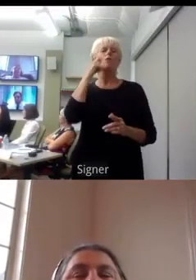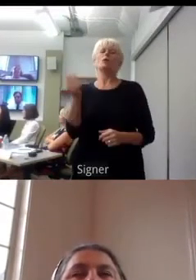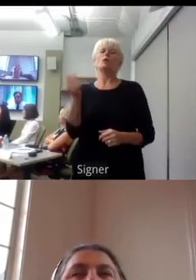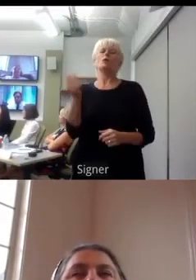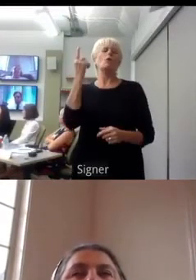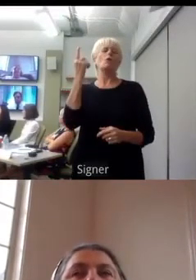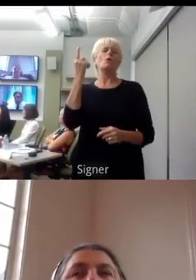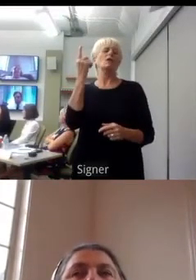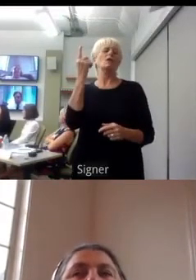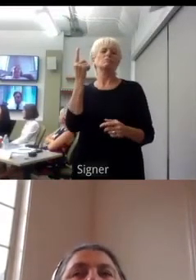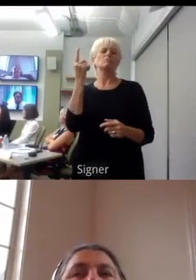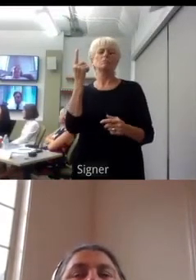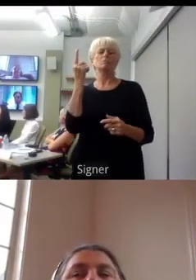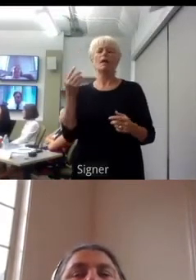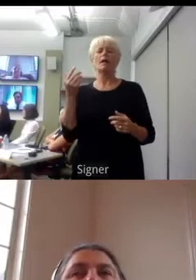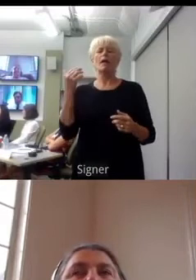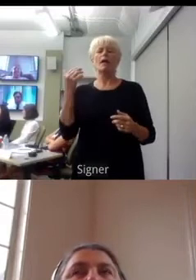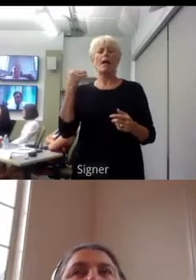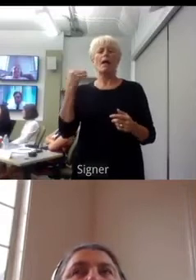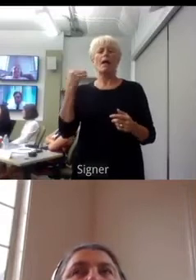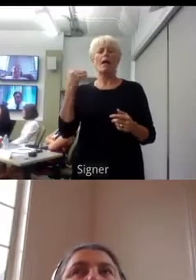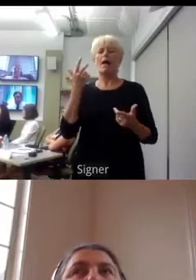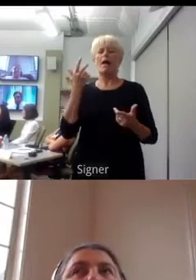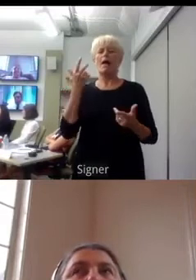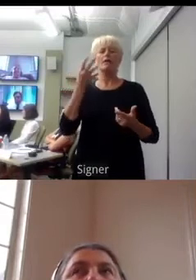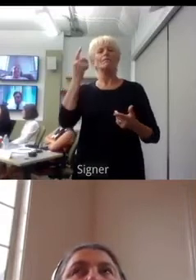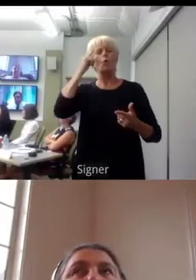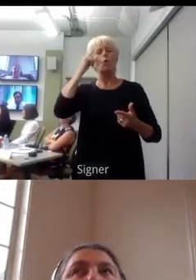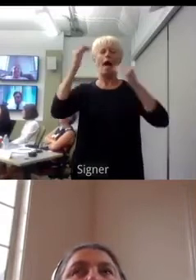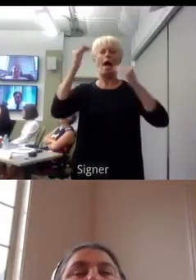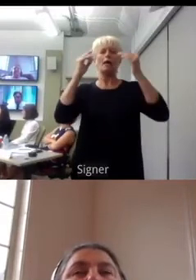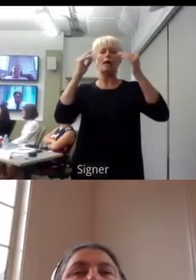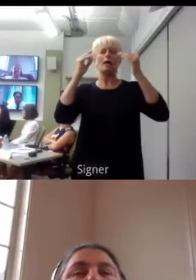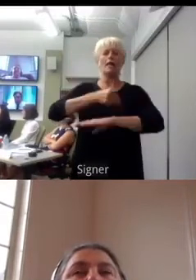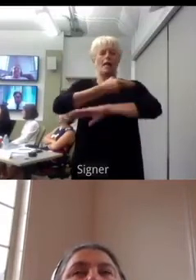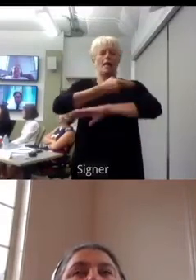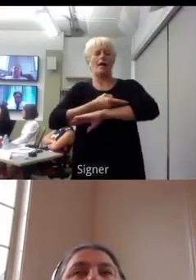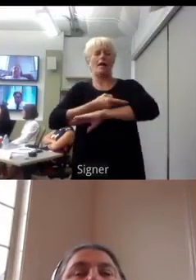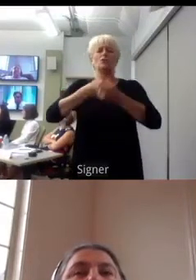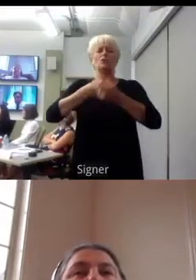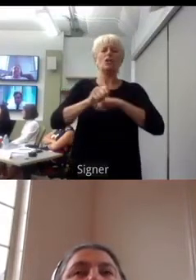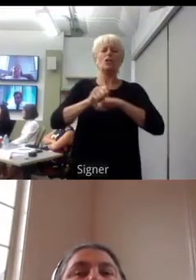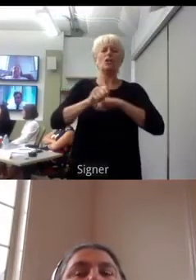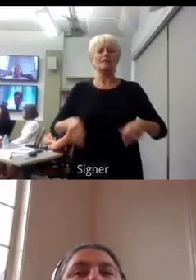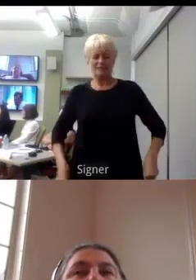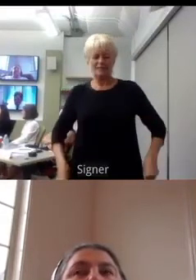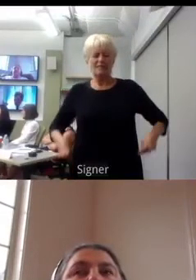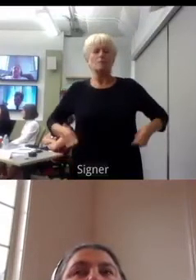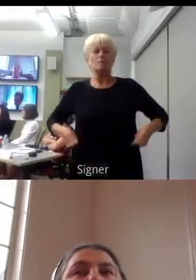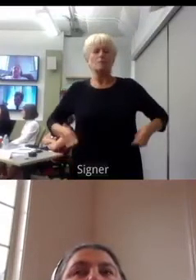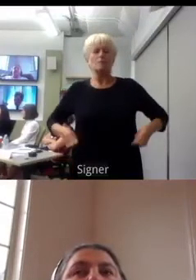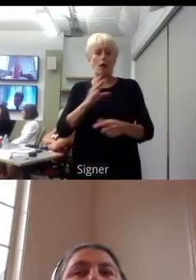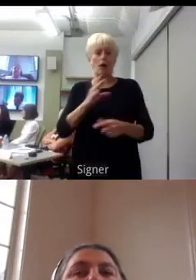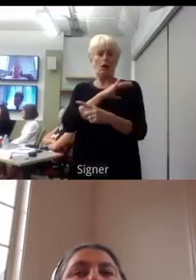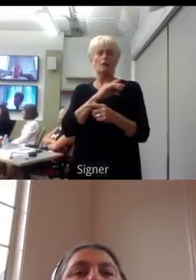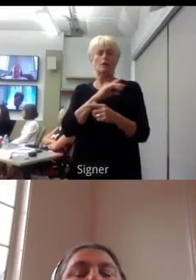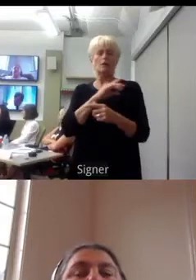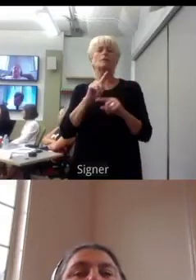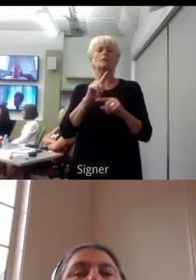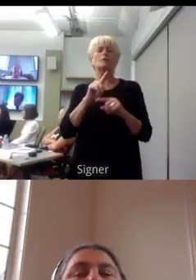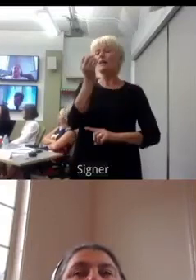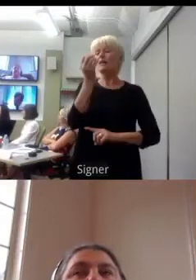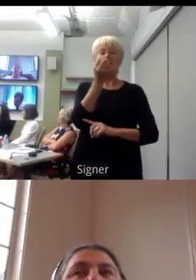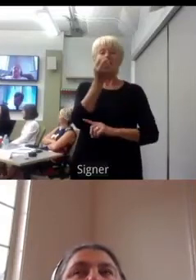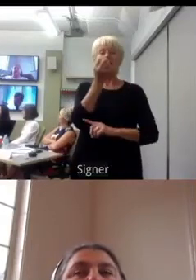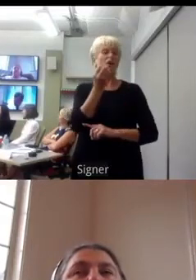change table. And this is, a great innovation. Unfortunately, the Ontario standards don't yet require the change table to be in